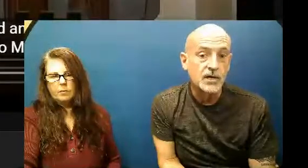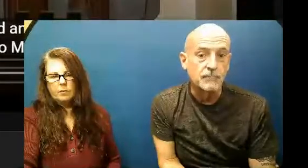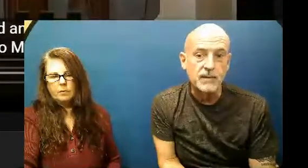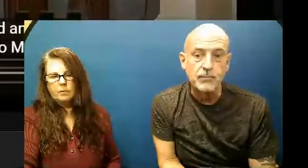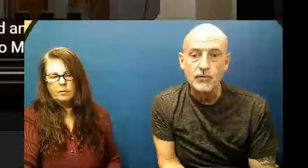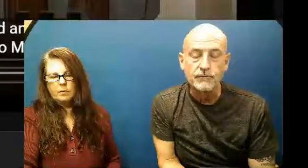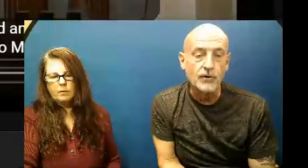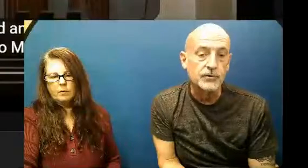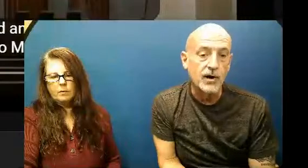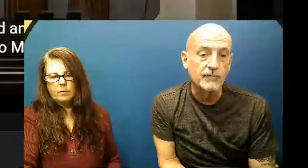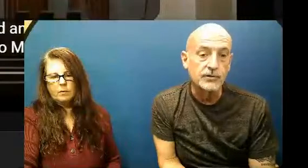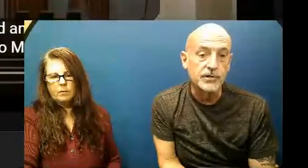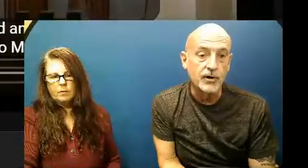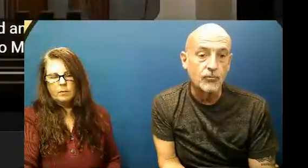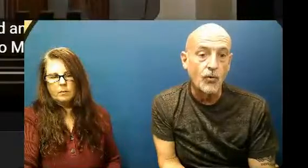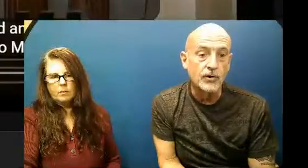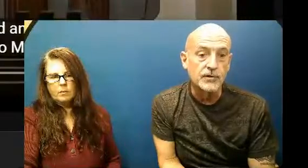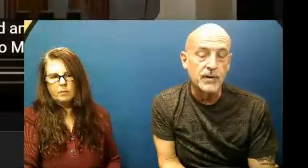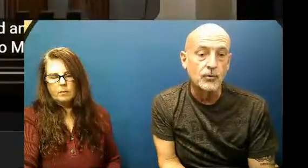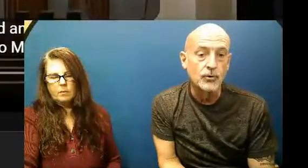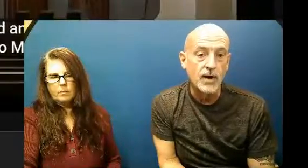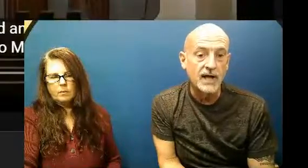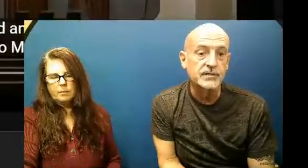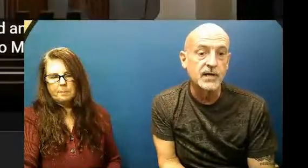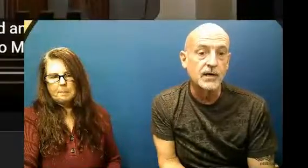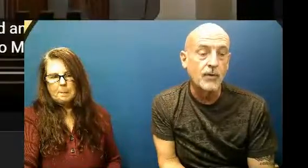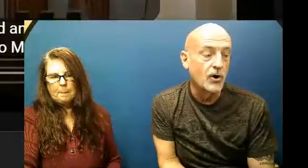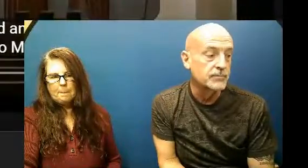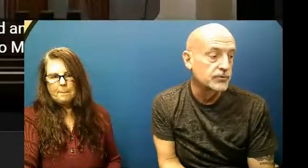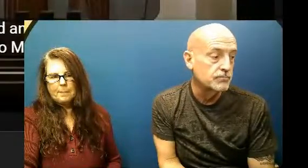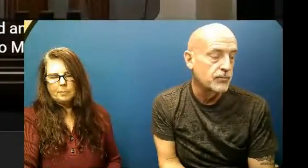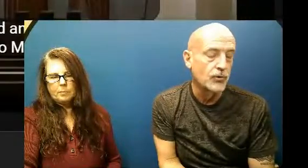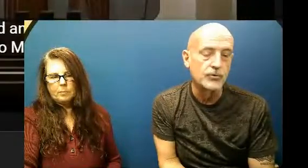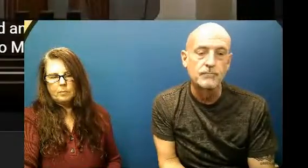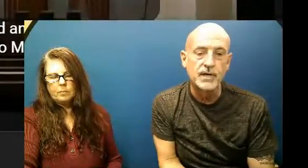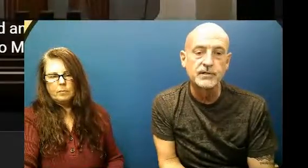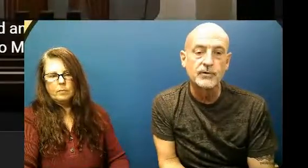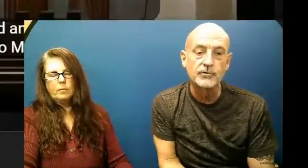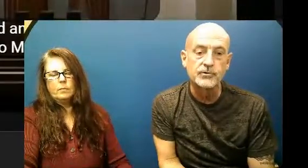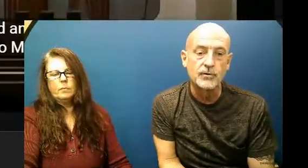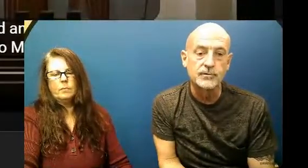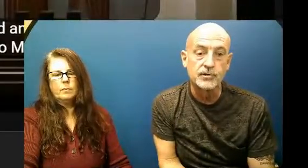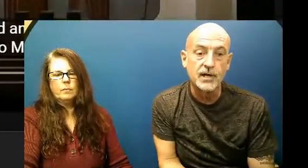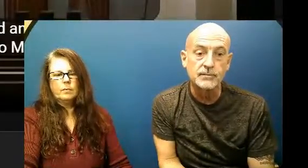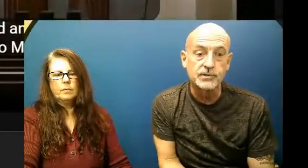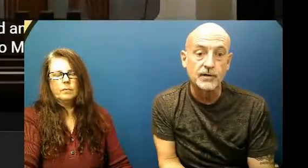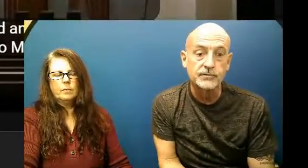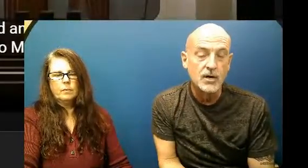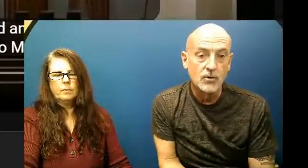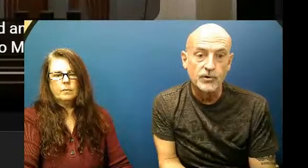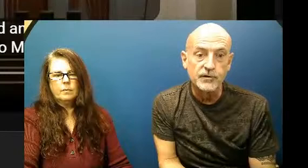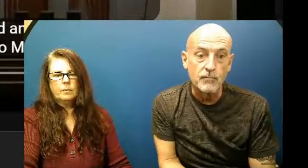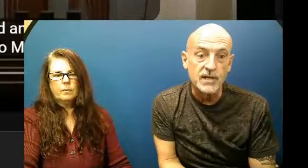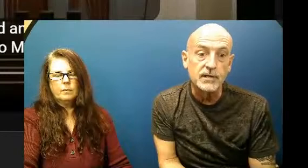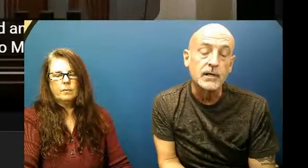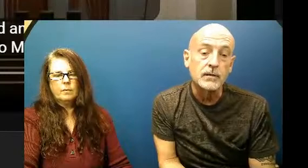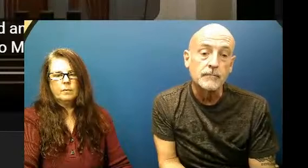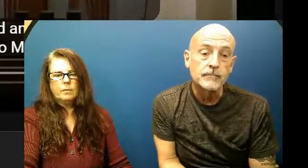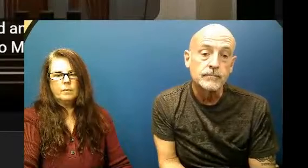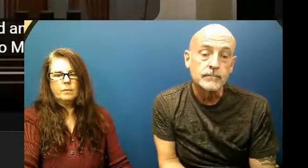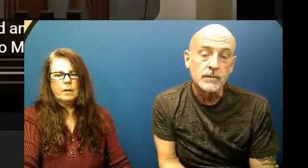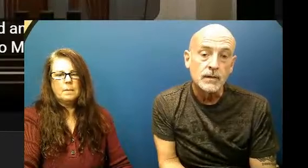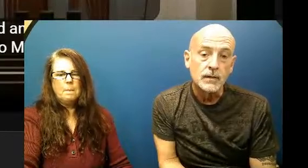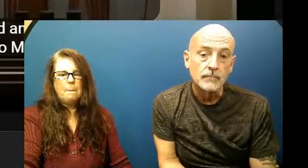because the people who fought in the Revolutionary War and the people who had to take up arms and people who depended on those arms to protect themselves wouldn't have permitted it.